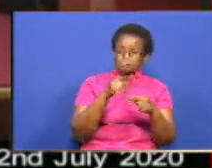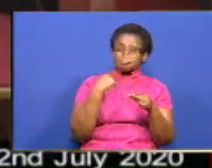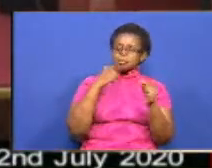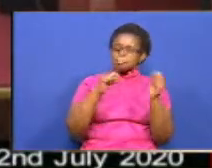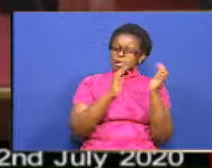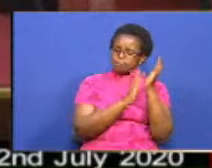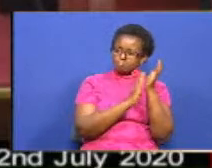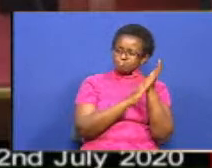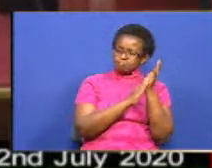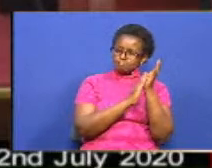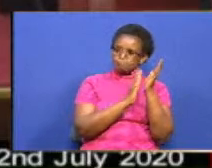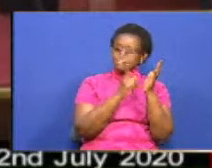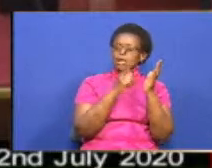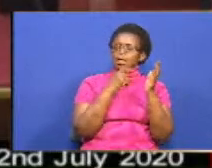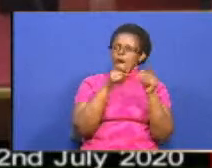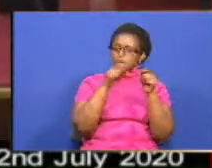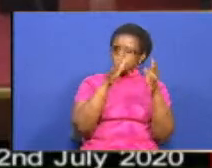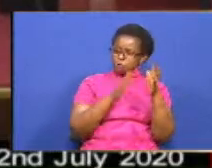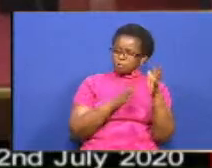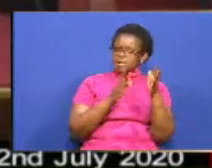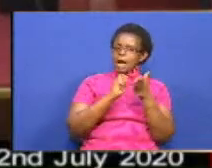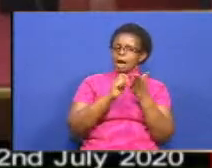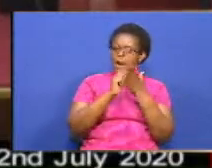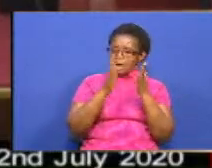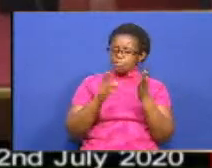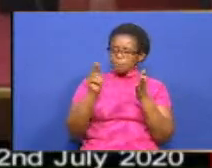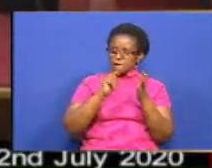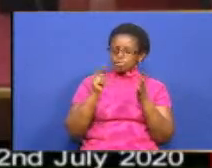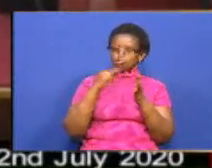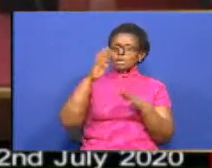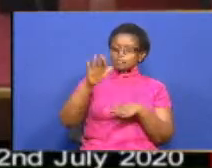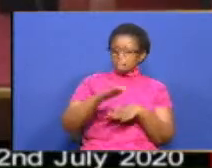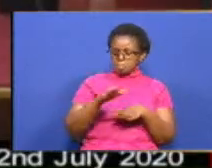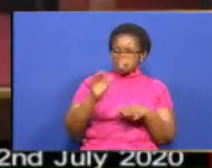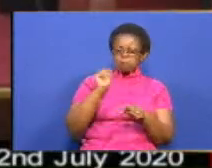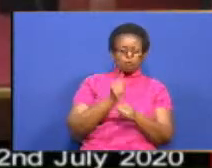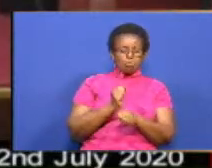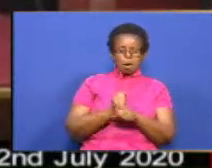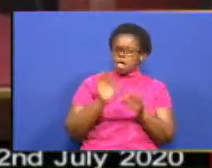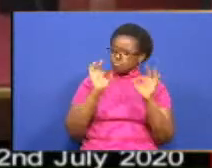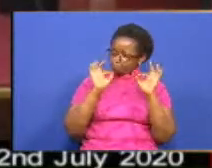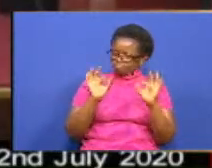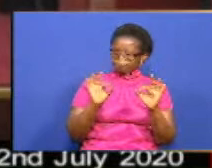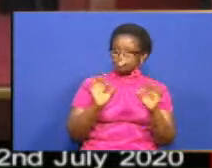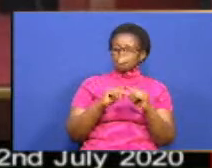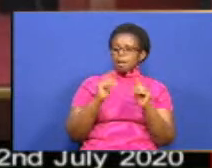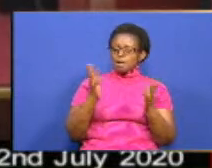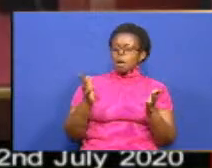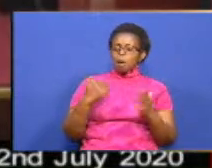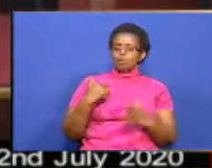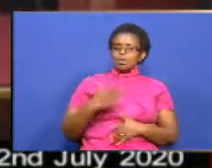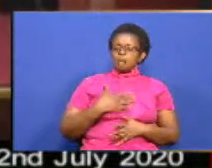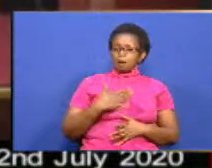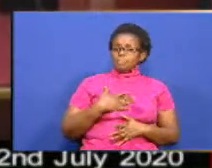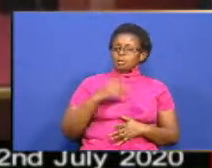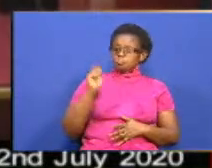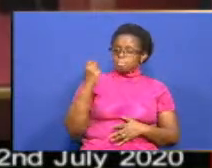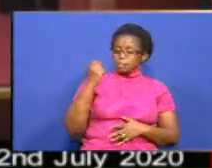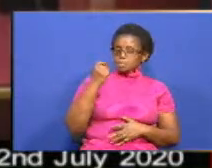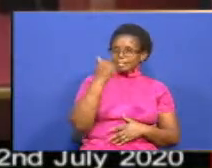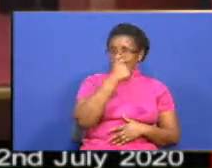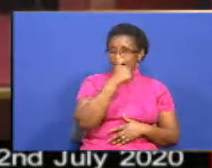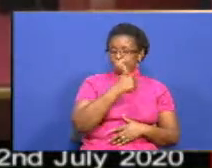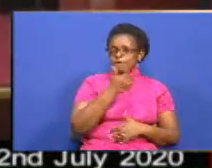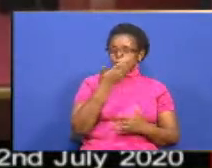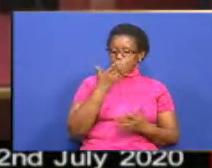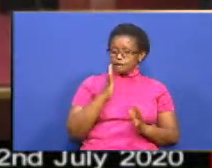who is the clerk of the National Assembly, has done a fantastic job. But now we are very, very happy that His Excellency the President